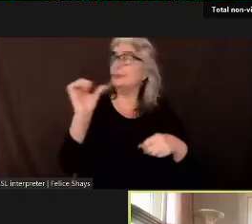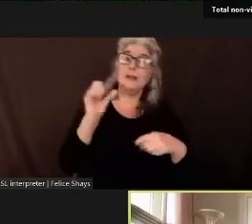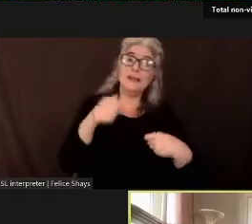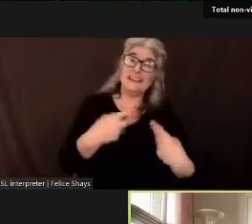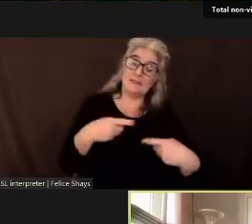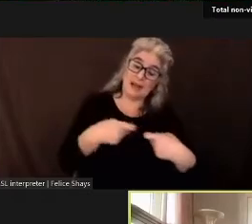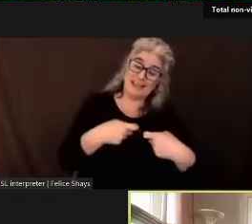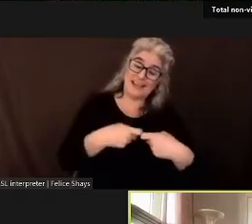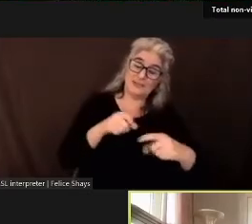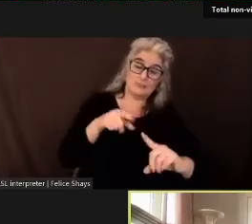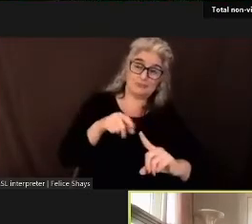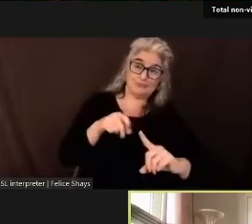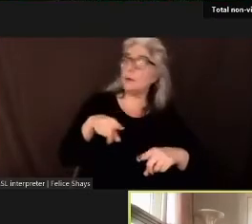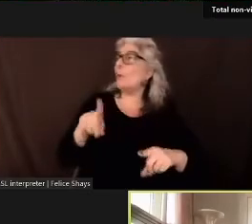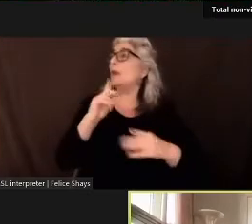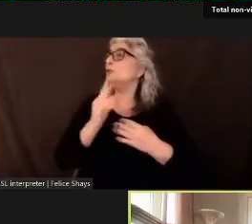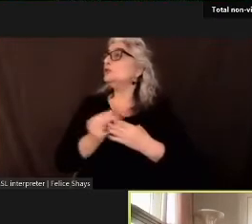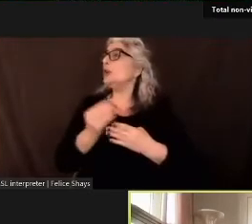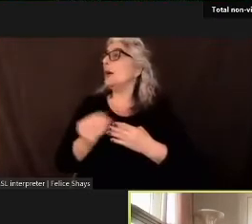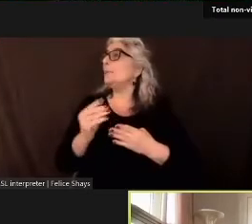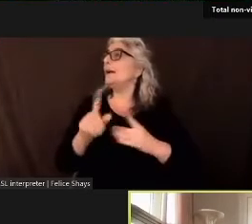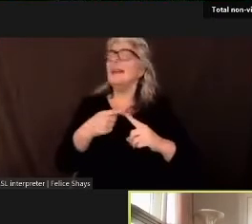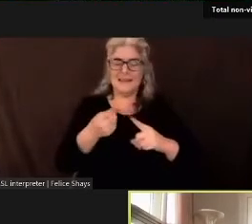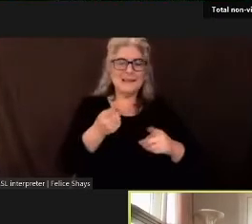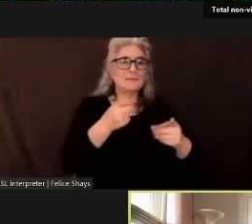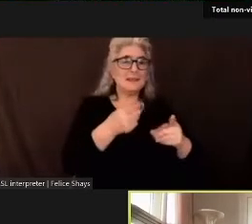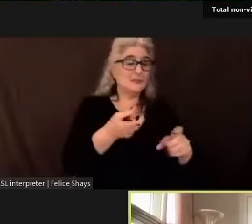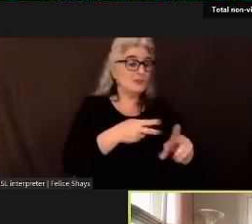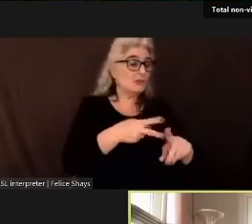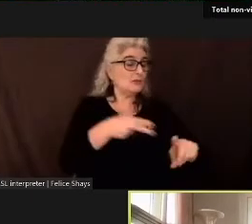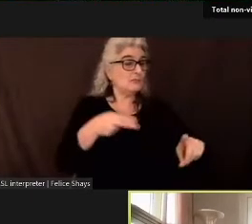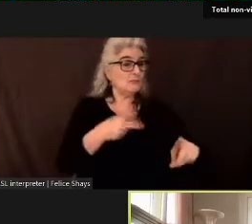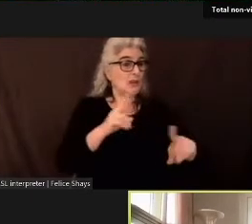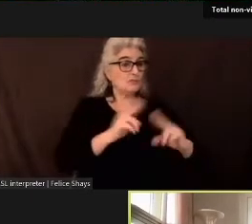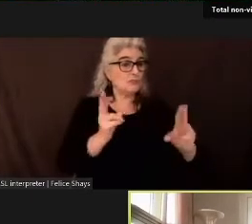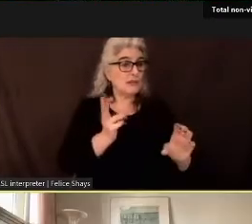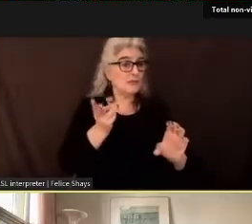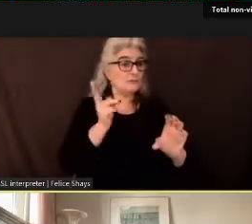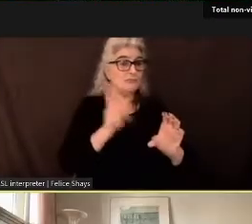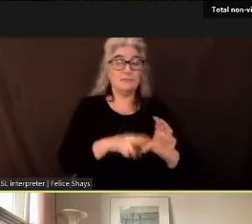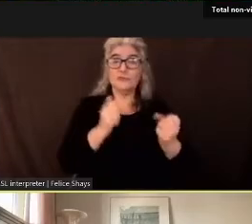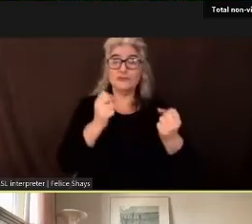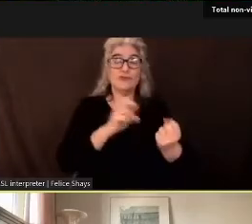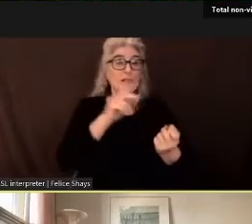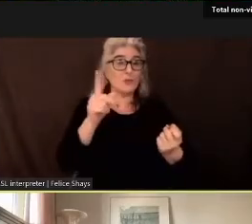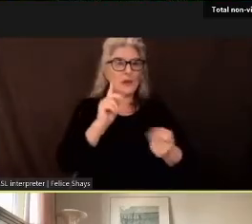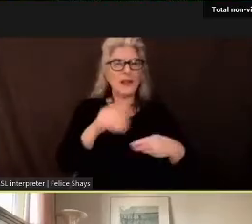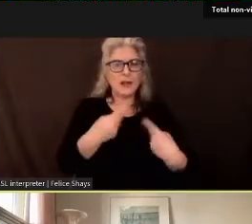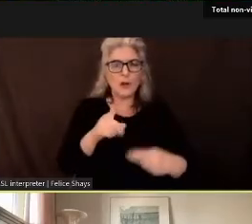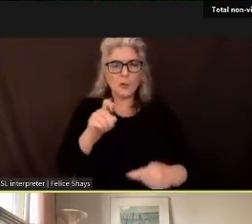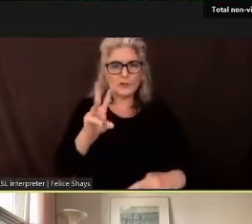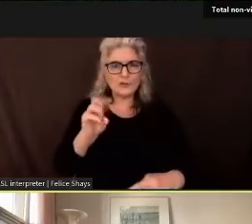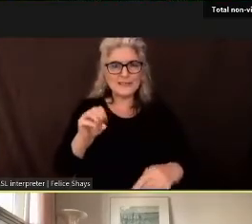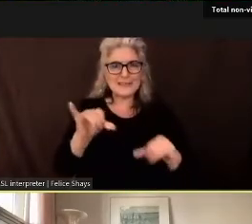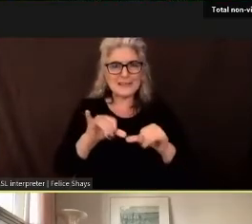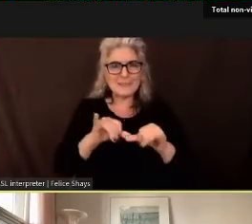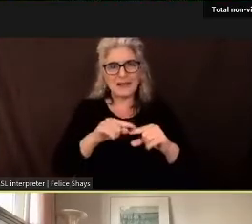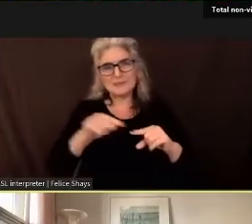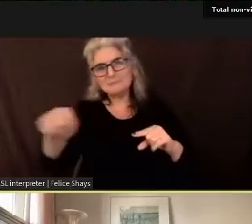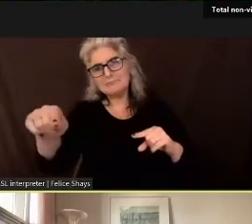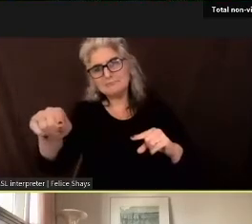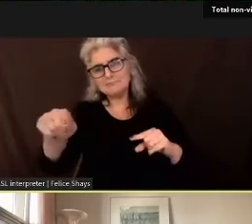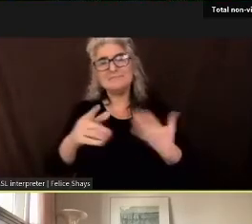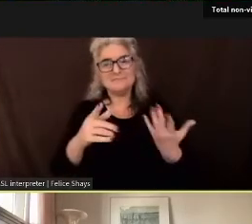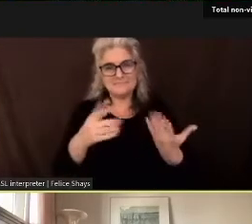This means a lot to us because we believe that reaching people in their daily